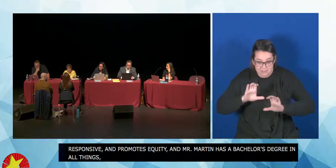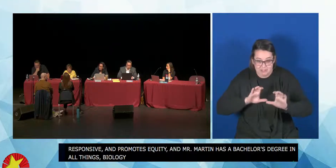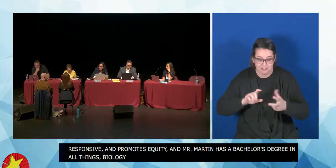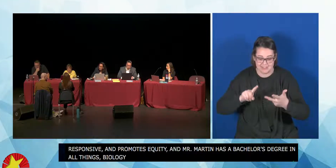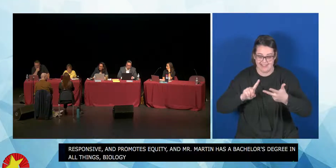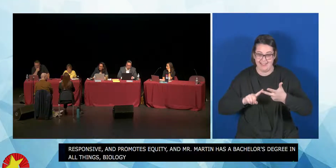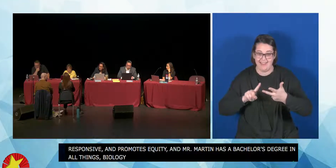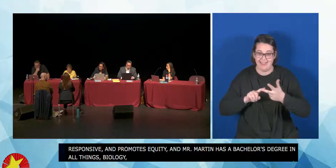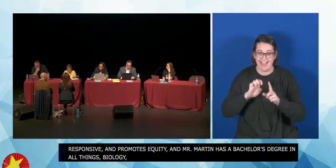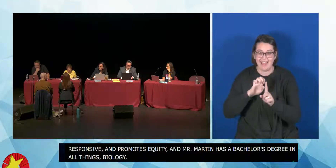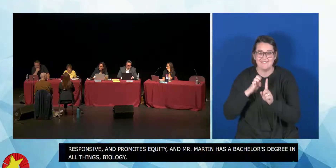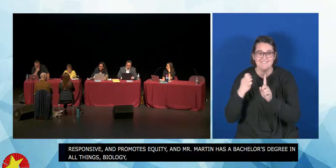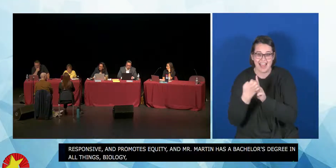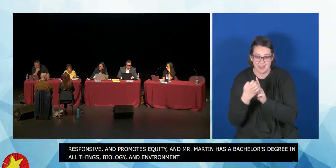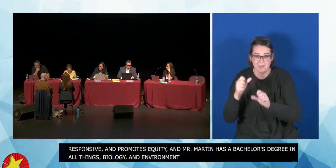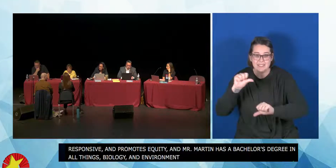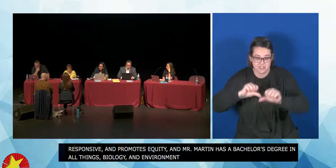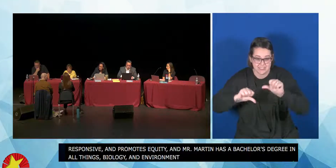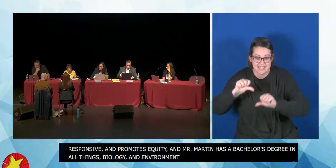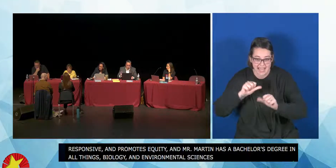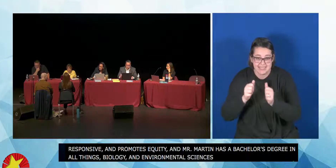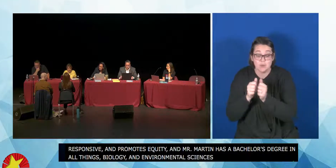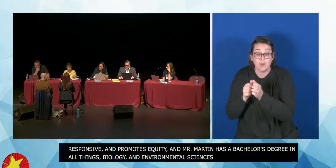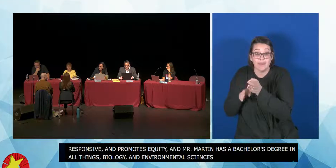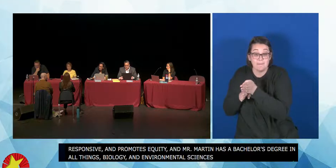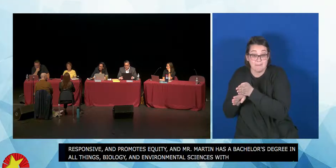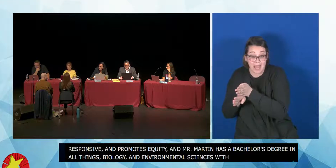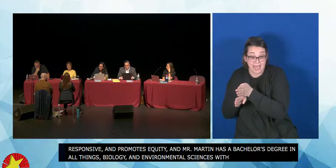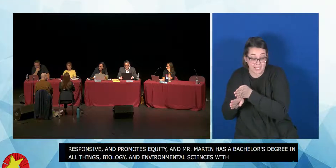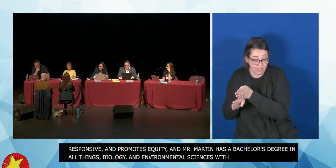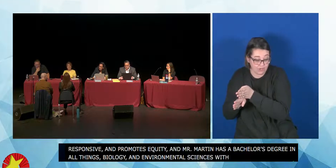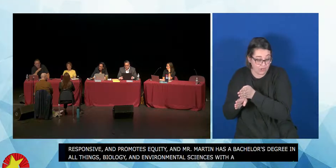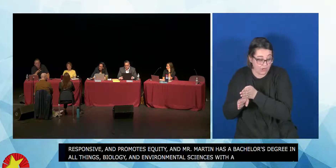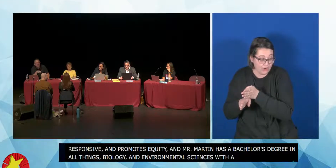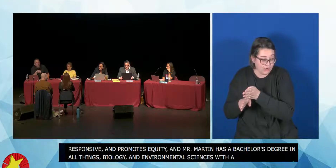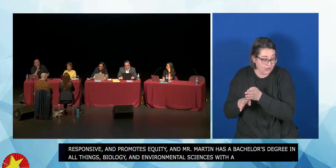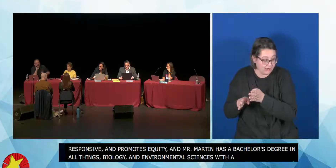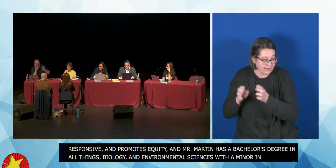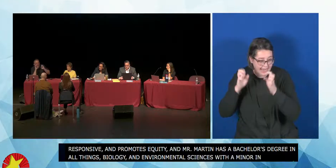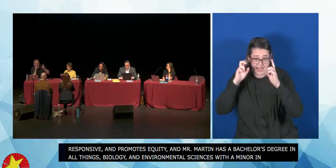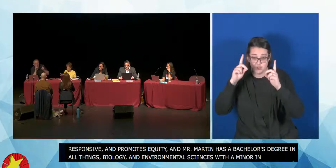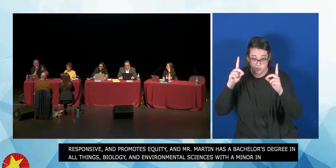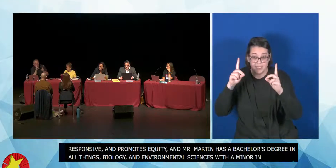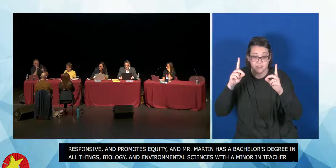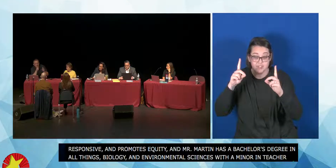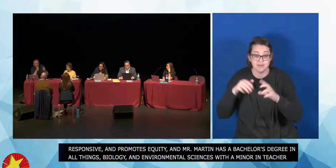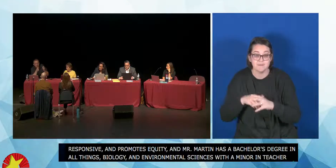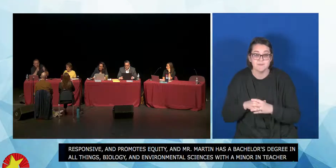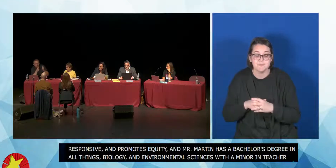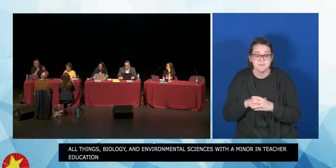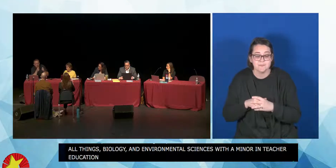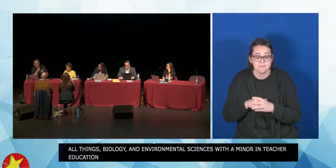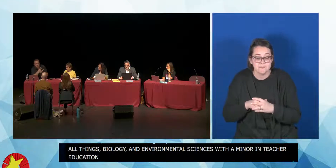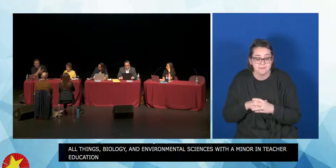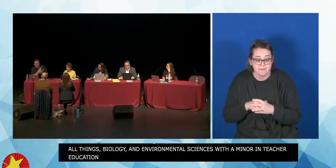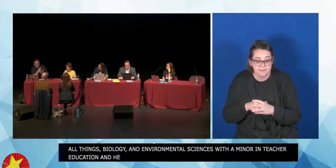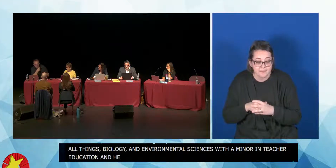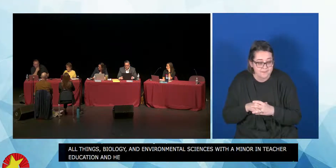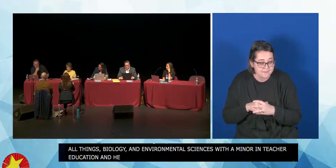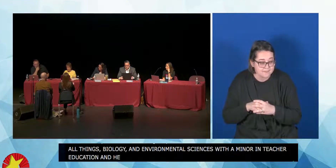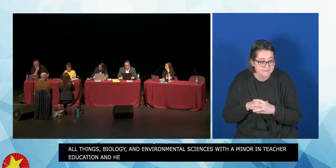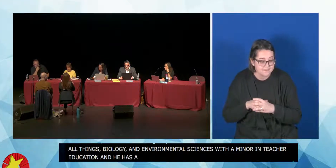environmental sciences, with a minor in teacher education. He has a master's